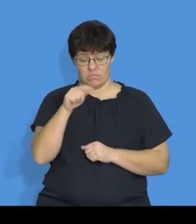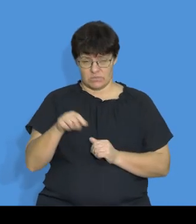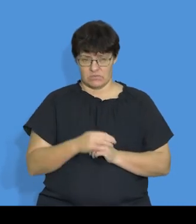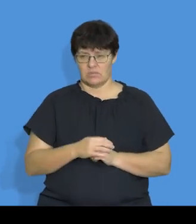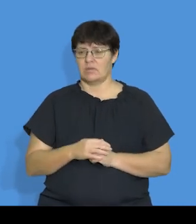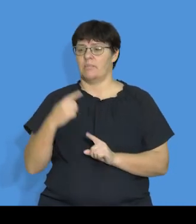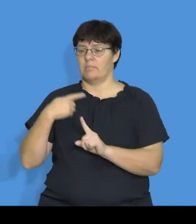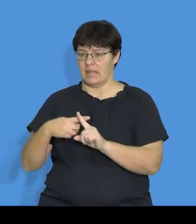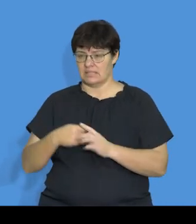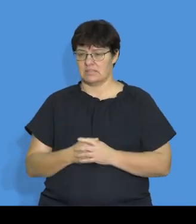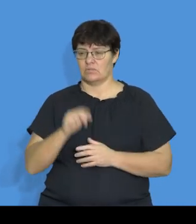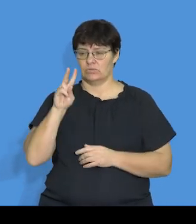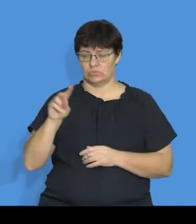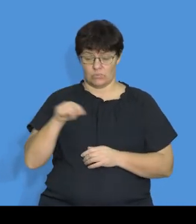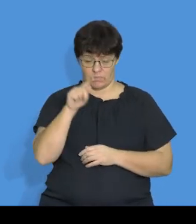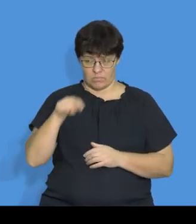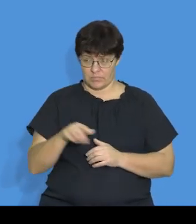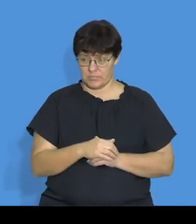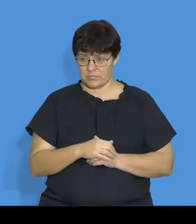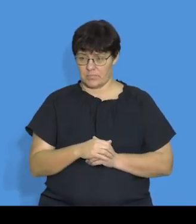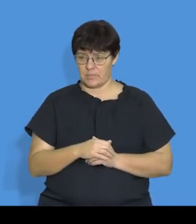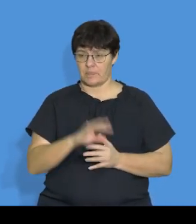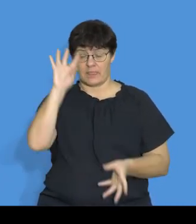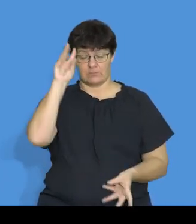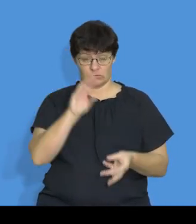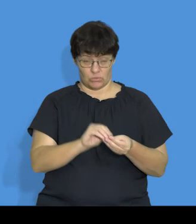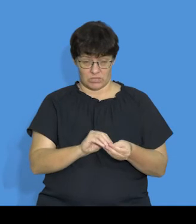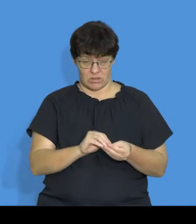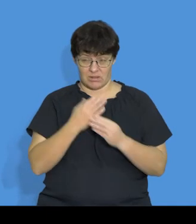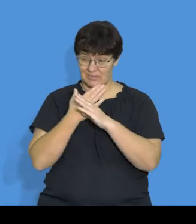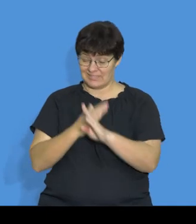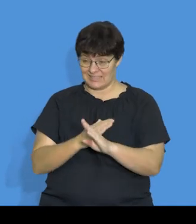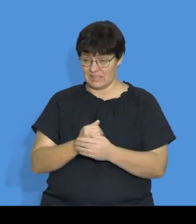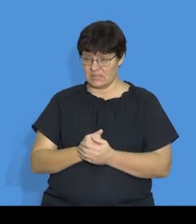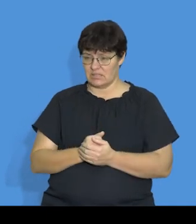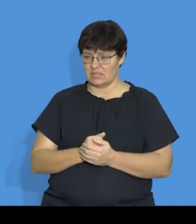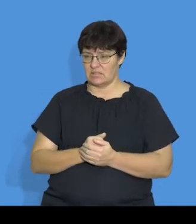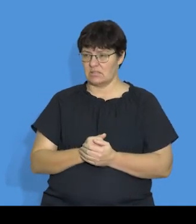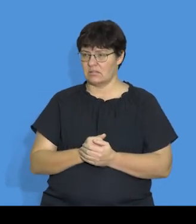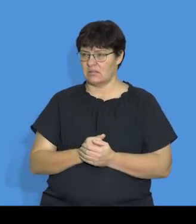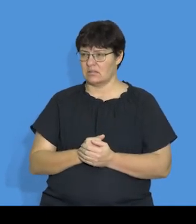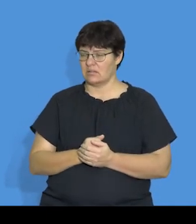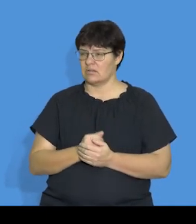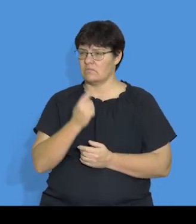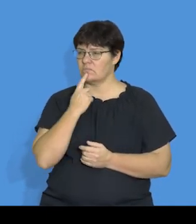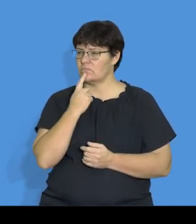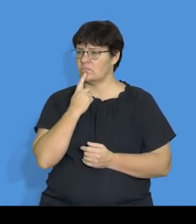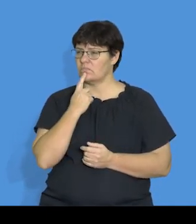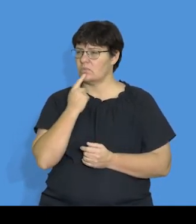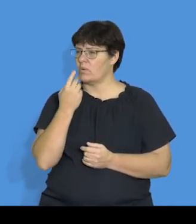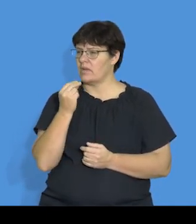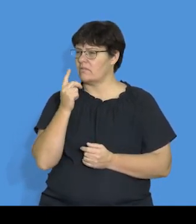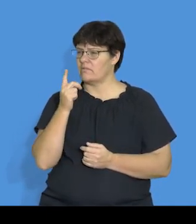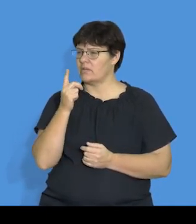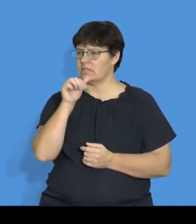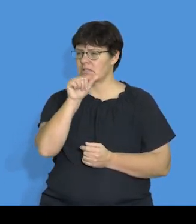series with the 2 ohms, right? So the total resistance that we get here is going to be, what do we have? 6